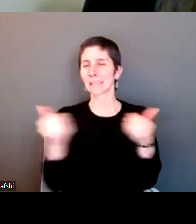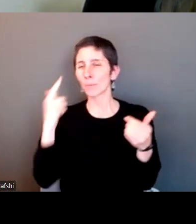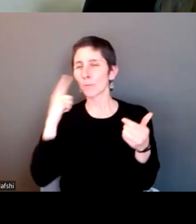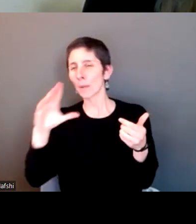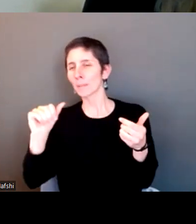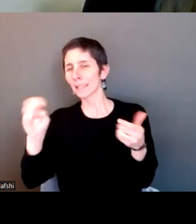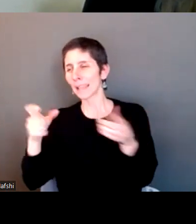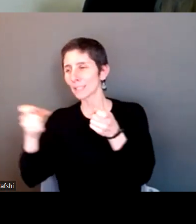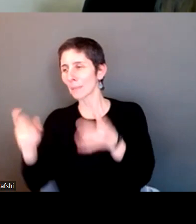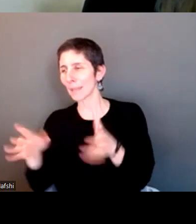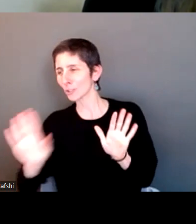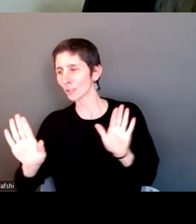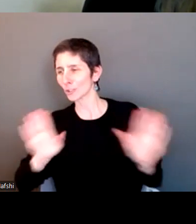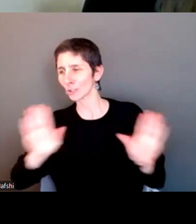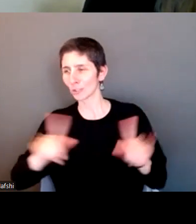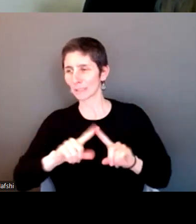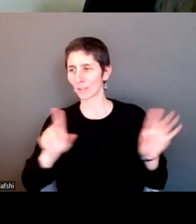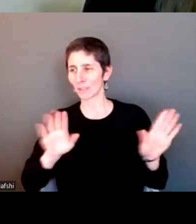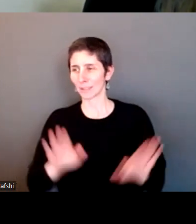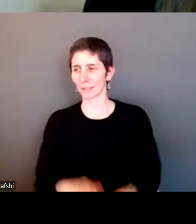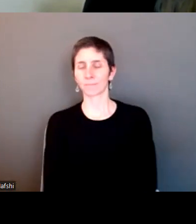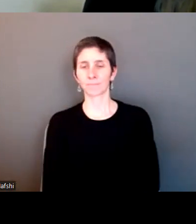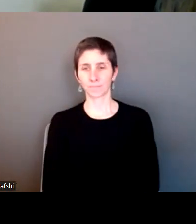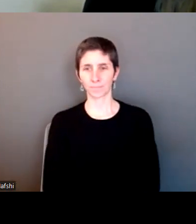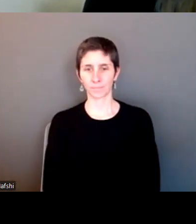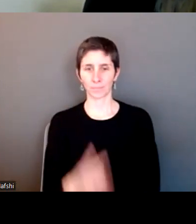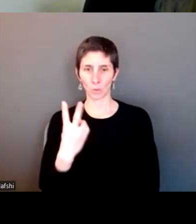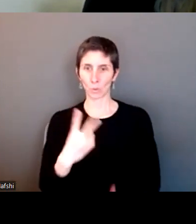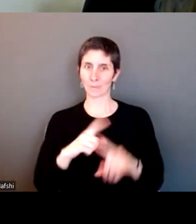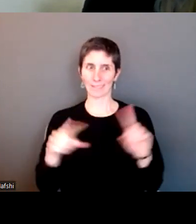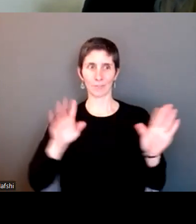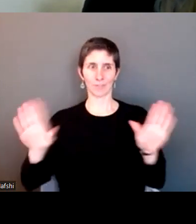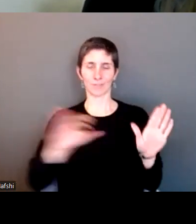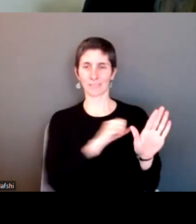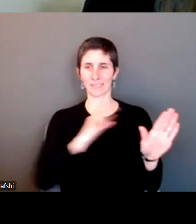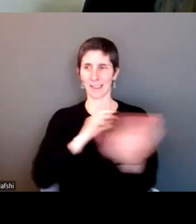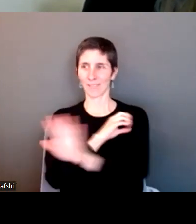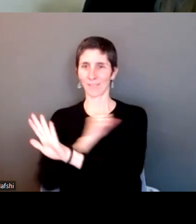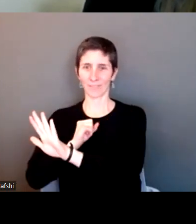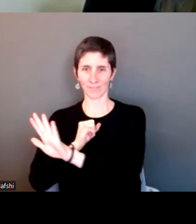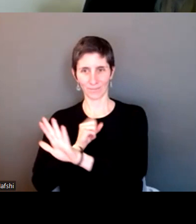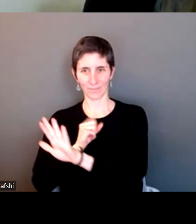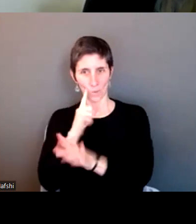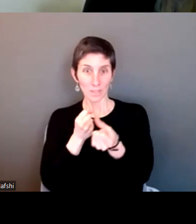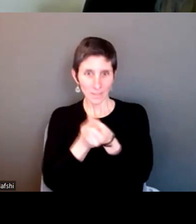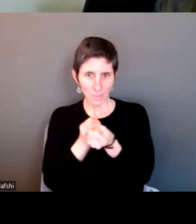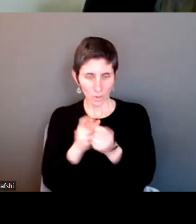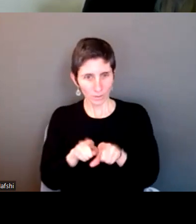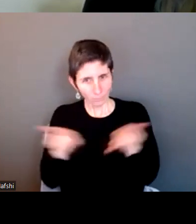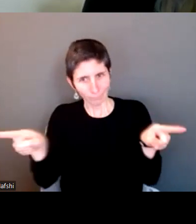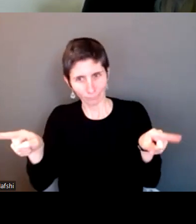place. So these are two different areas that we differentiate between them when we talk about support. Thank